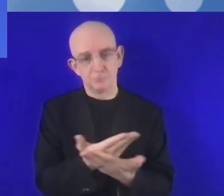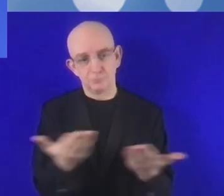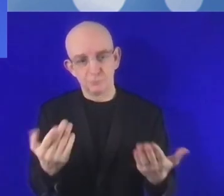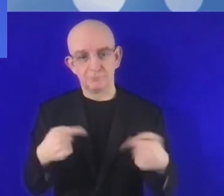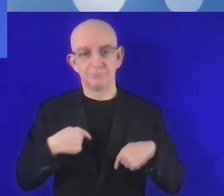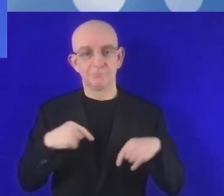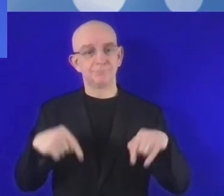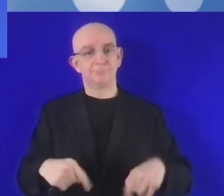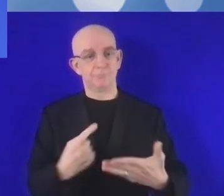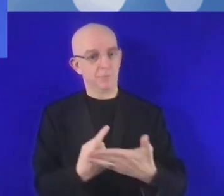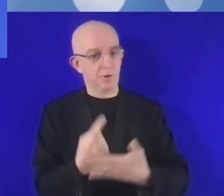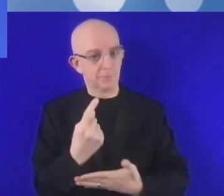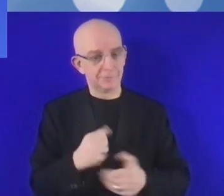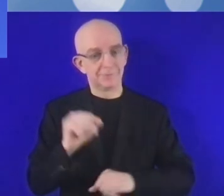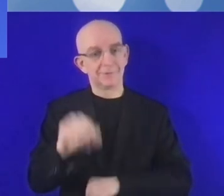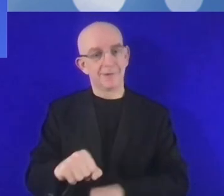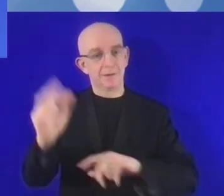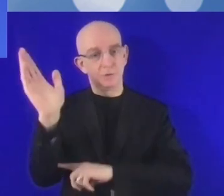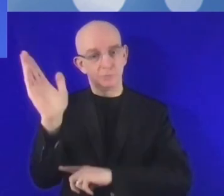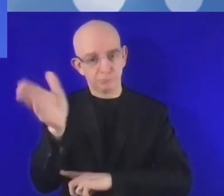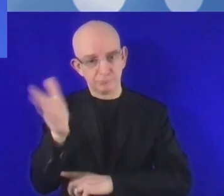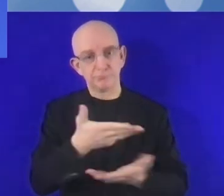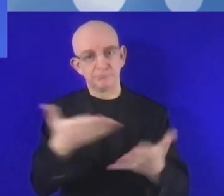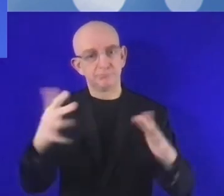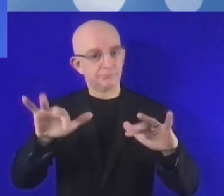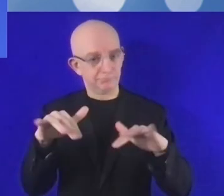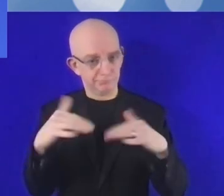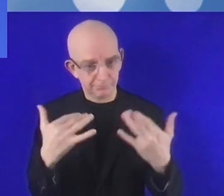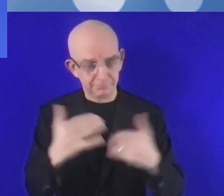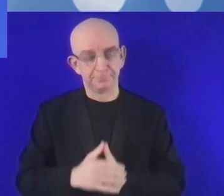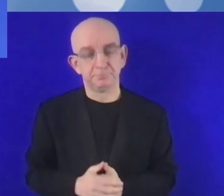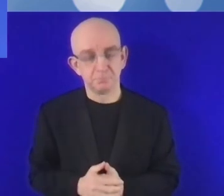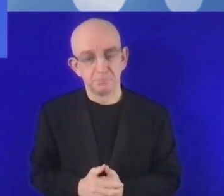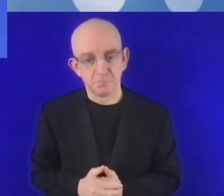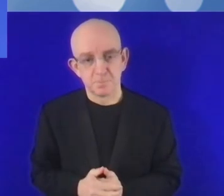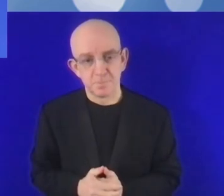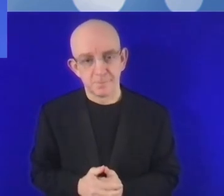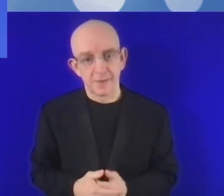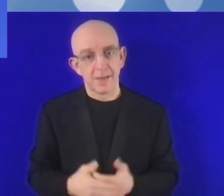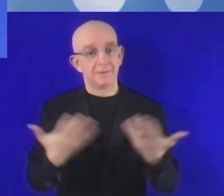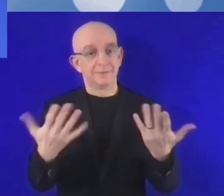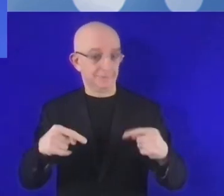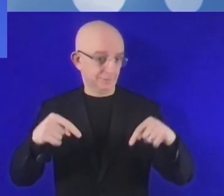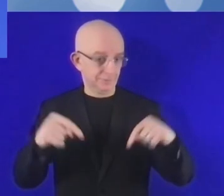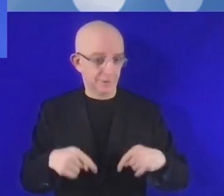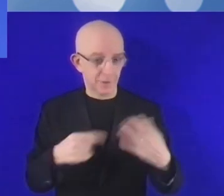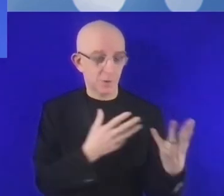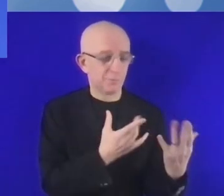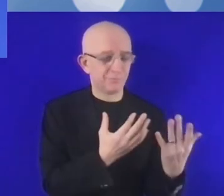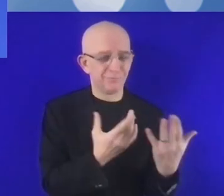there are millions of youth like me who does not have this opportunity.